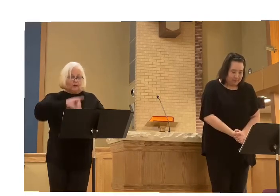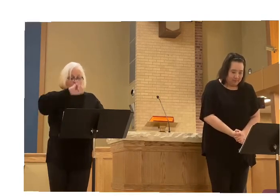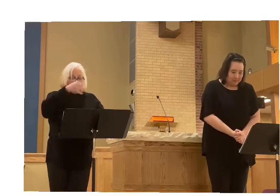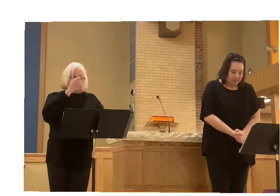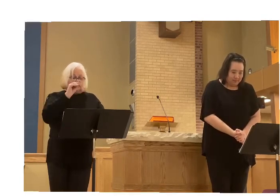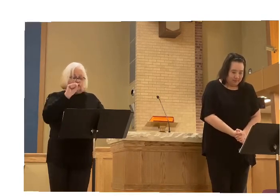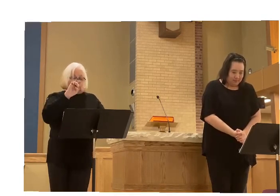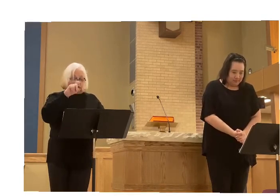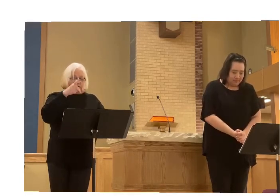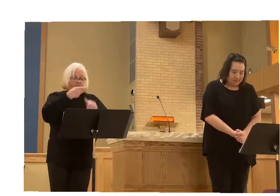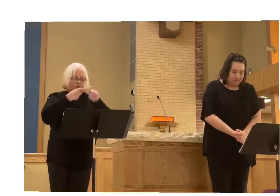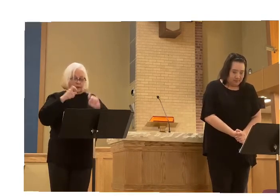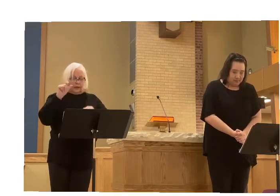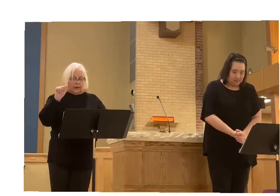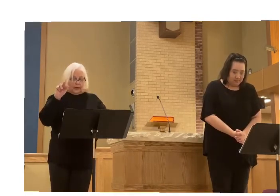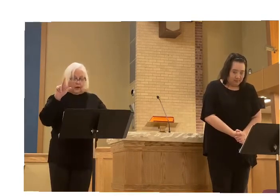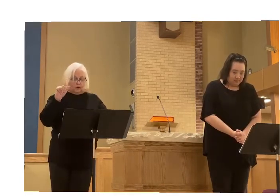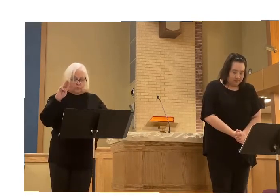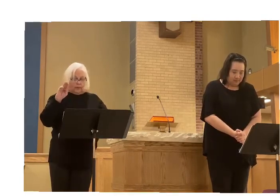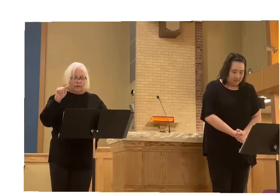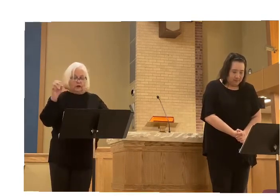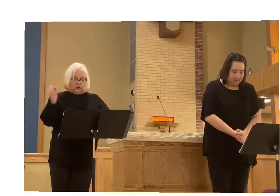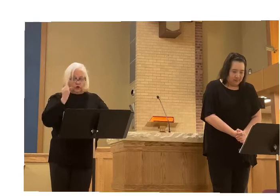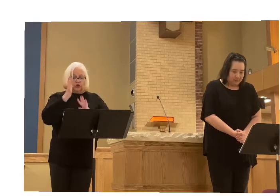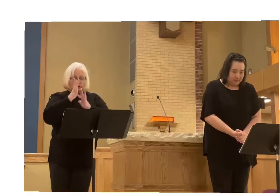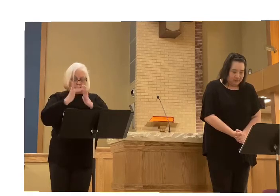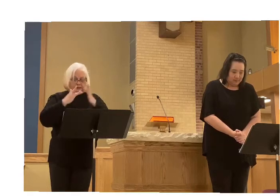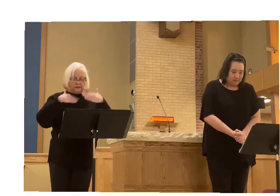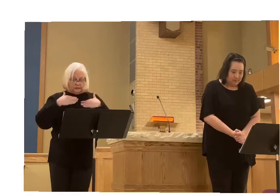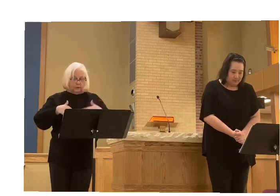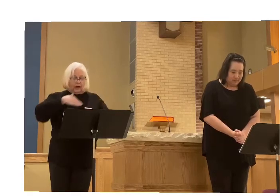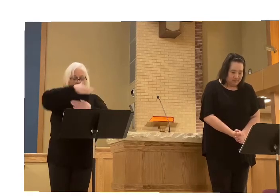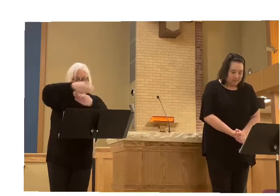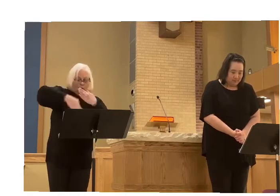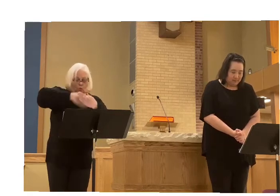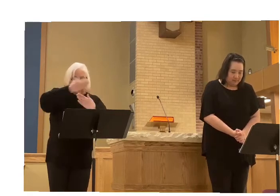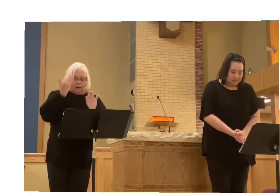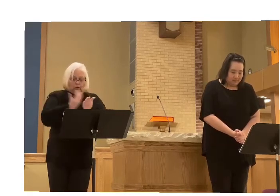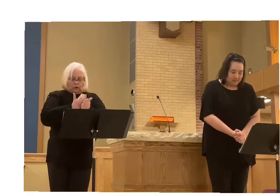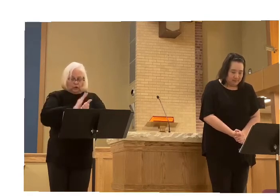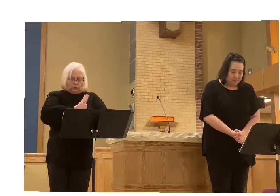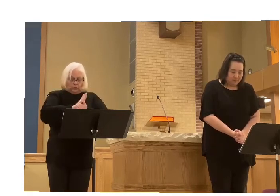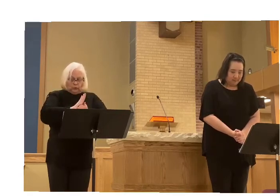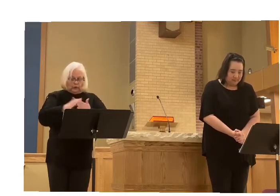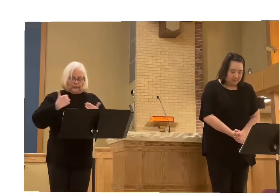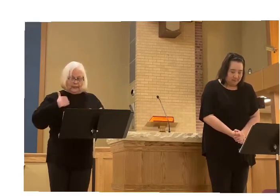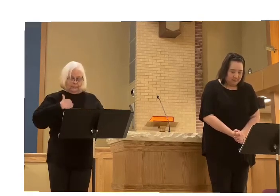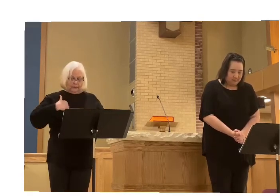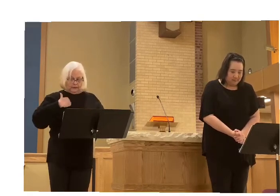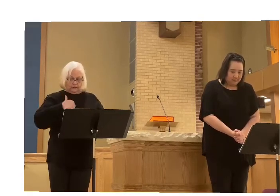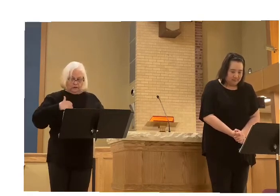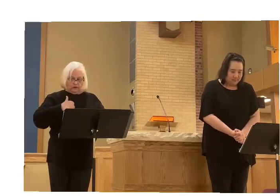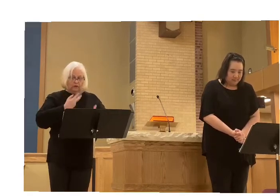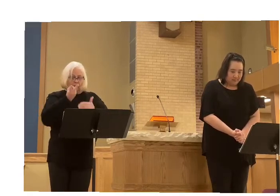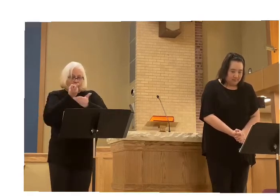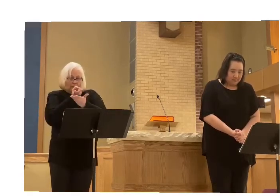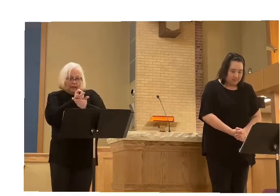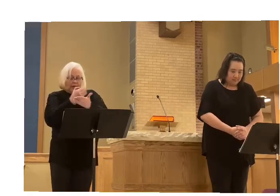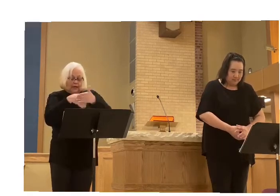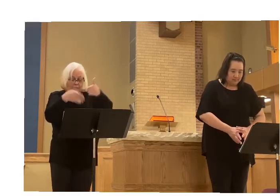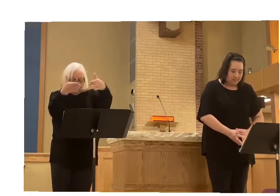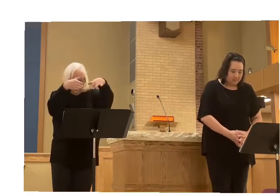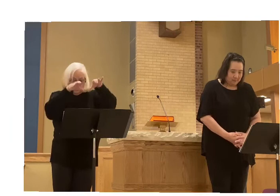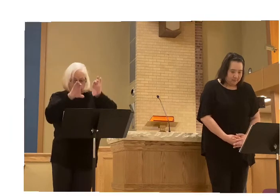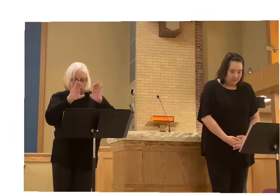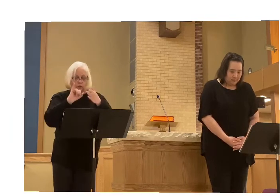Joseph of Arimathea took the body of Jesus, and wrapping it in a clean linen cloth, he laid it in his new tomb, which